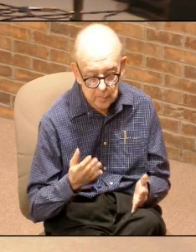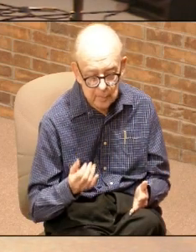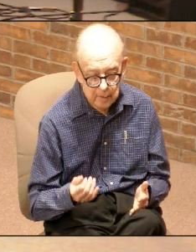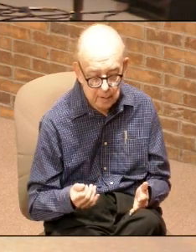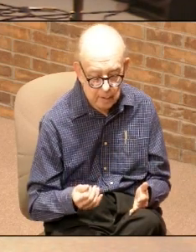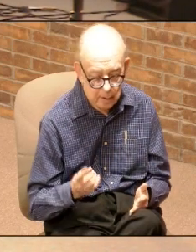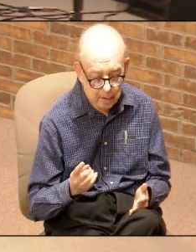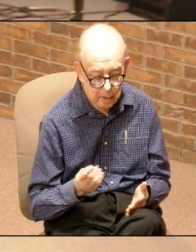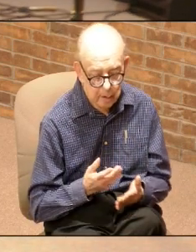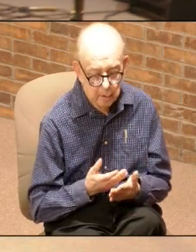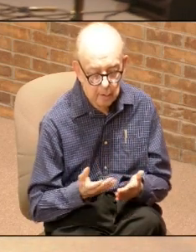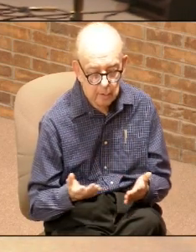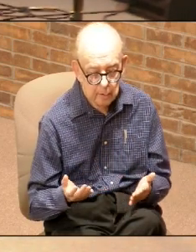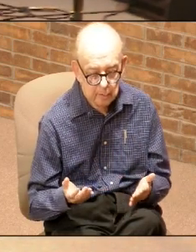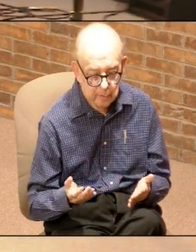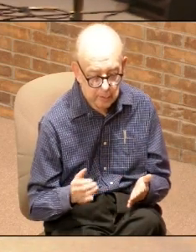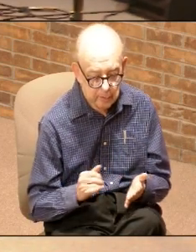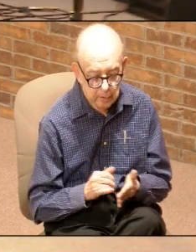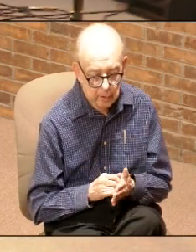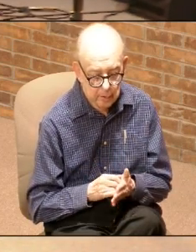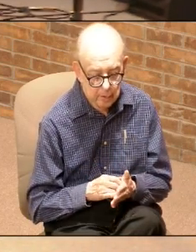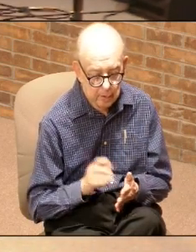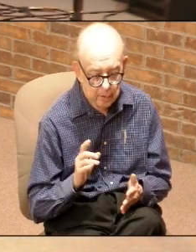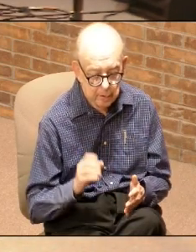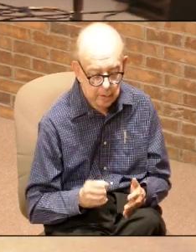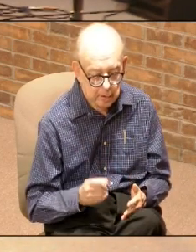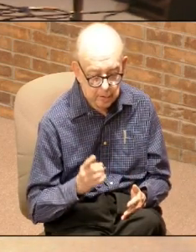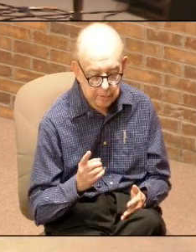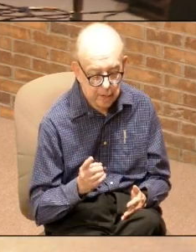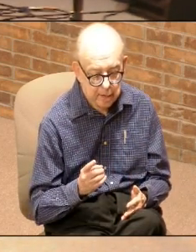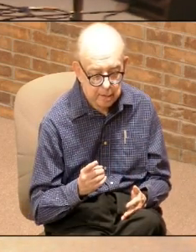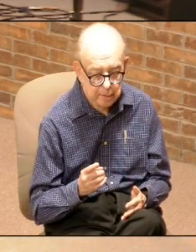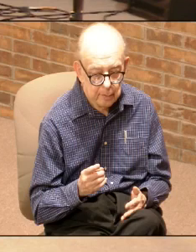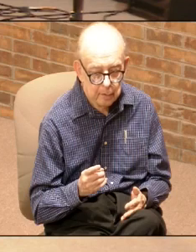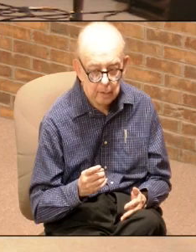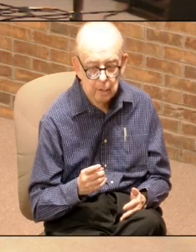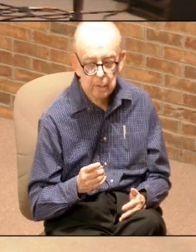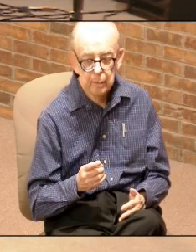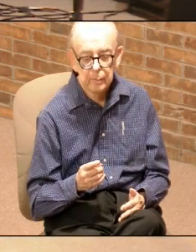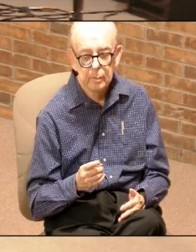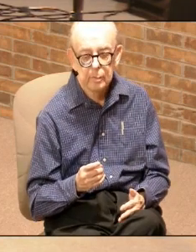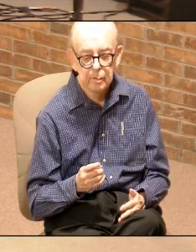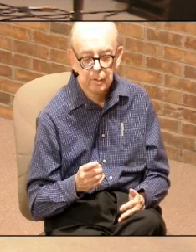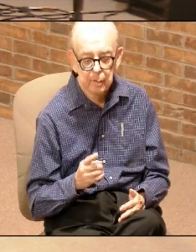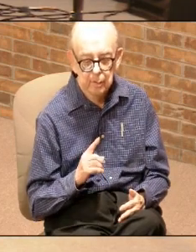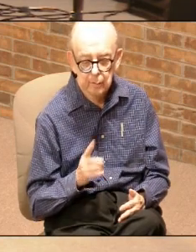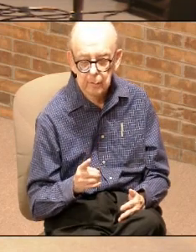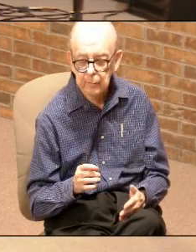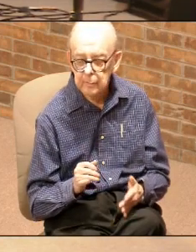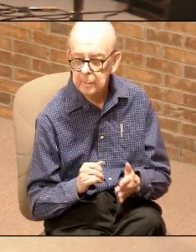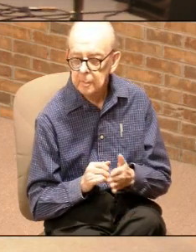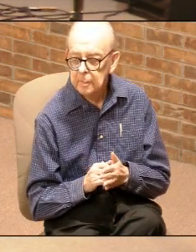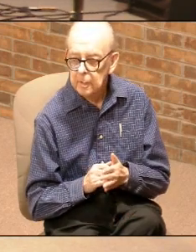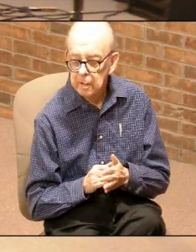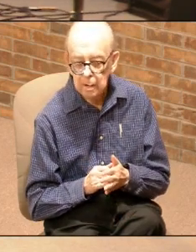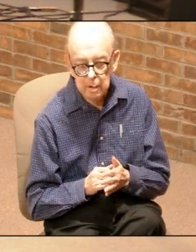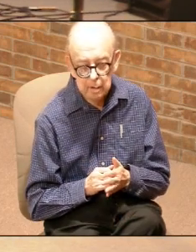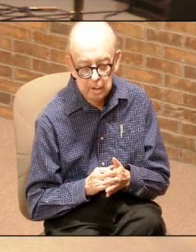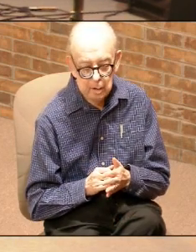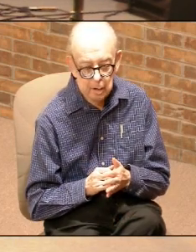Because one of the things that we need to understand is this,